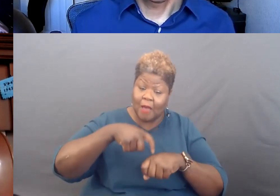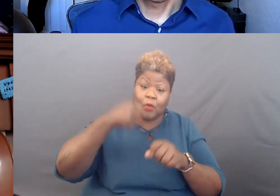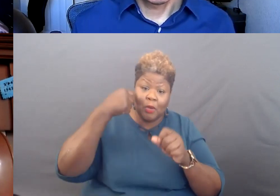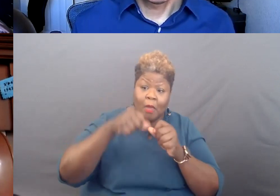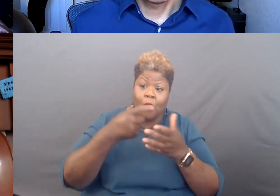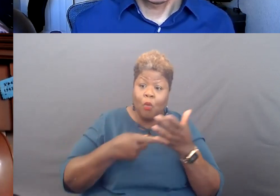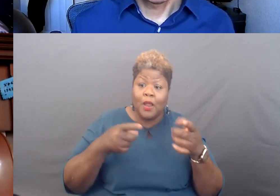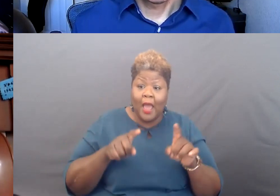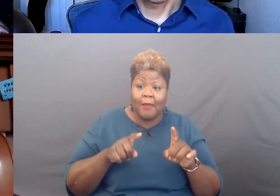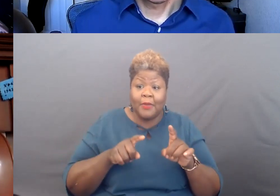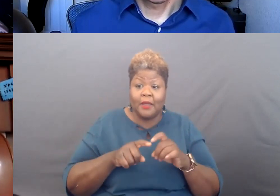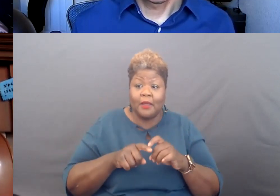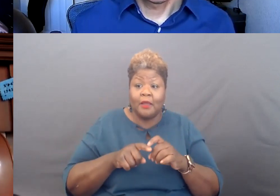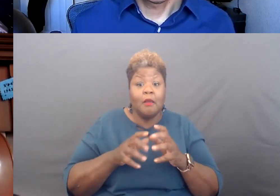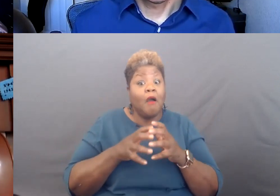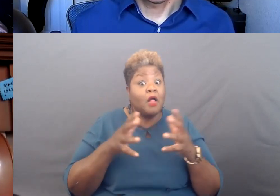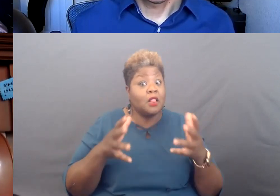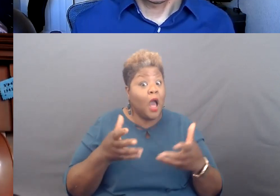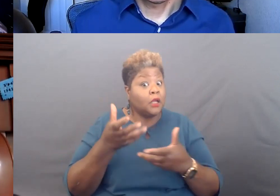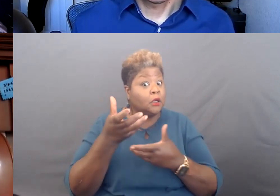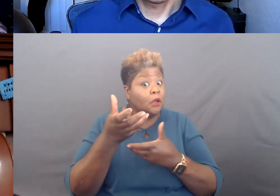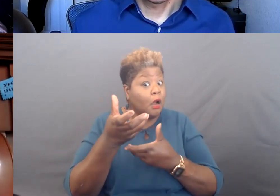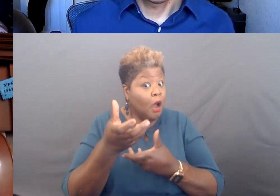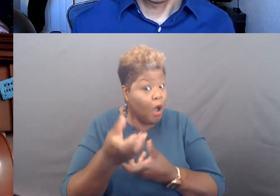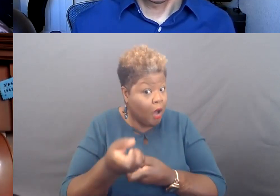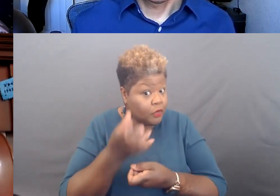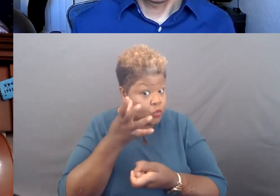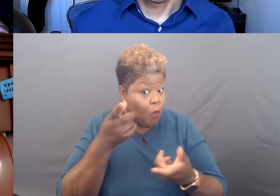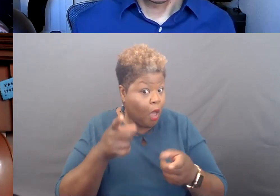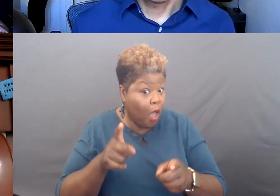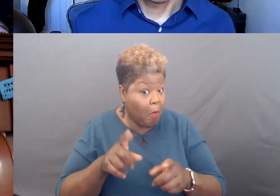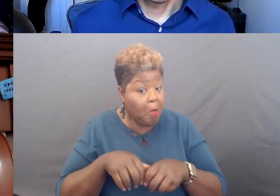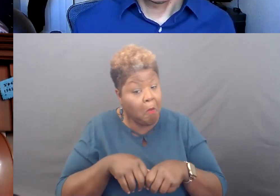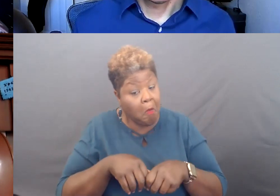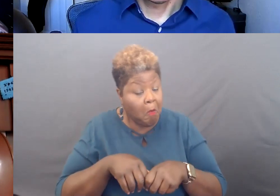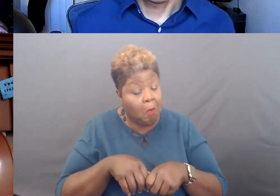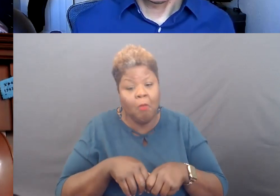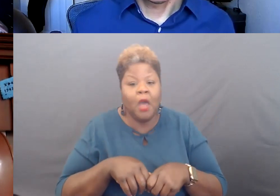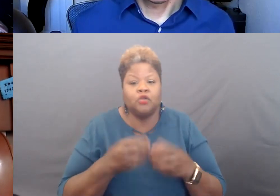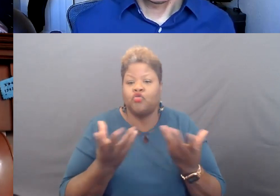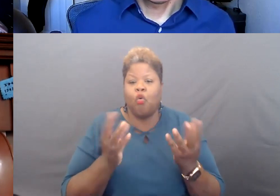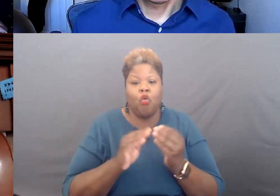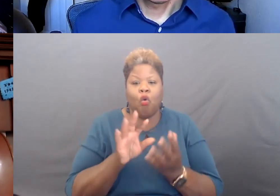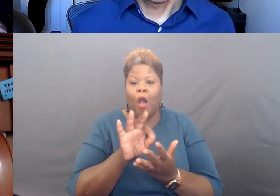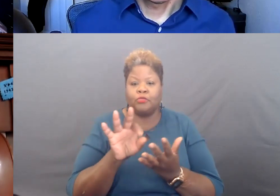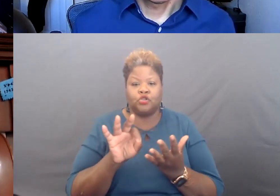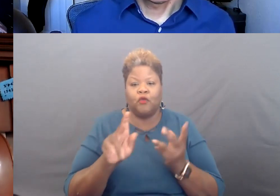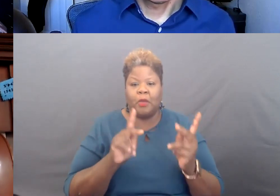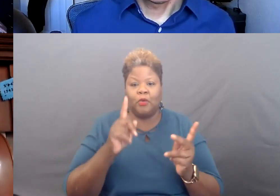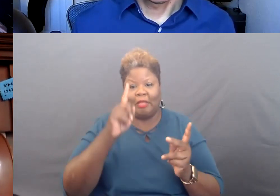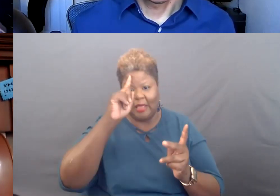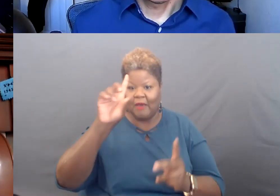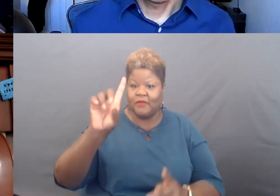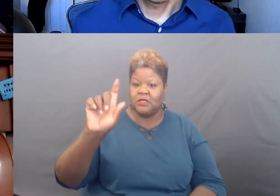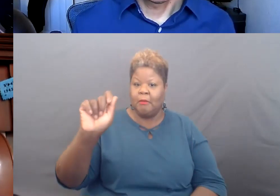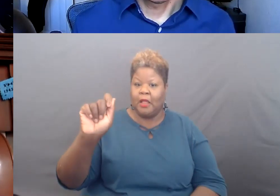have a lot of confidence in that belief, but I think that it's no longer optional for people to think of disability as